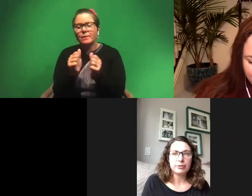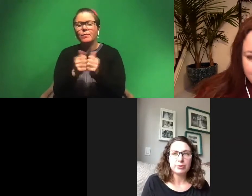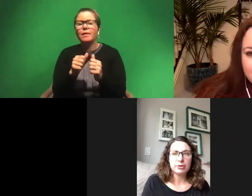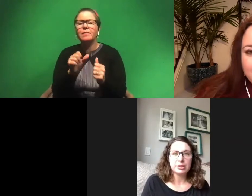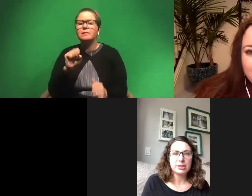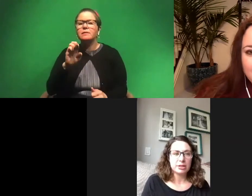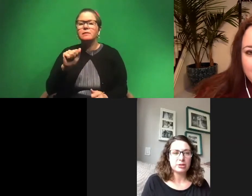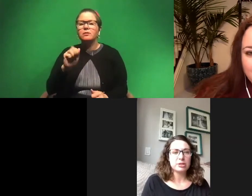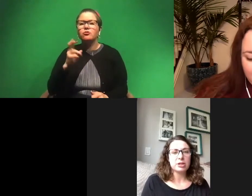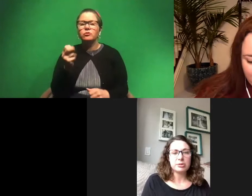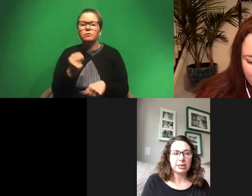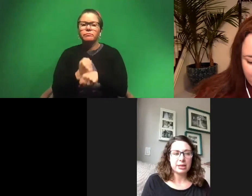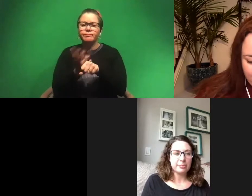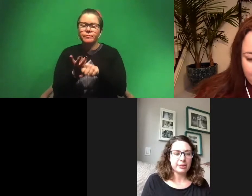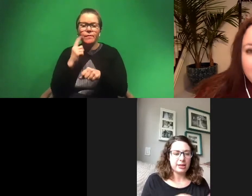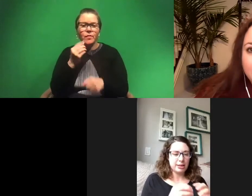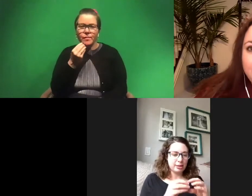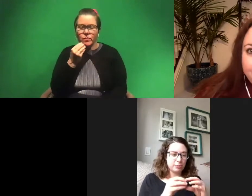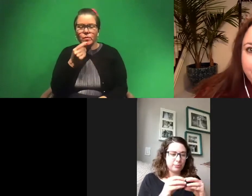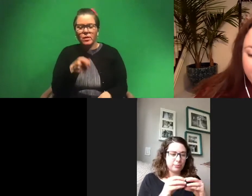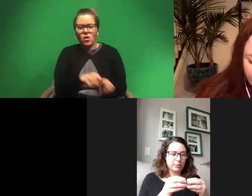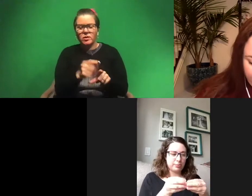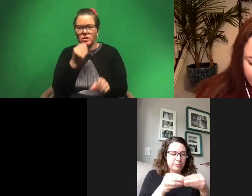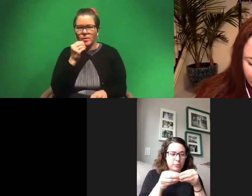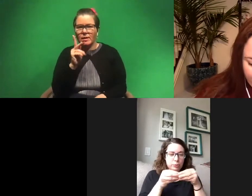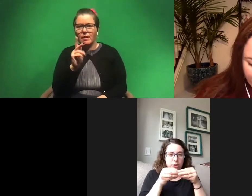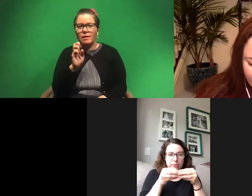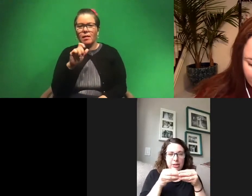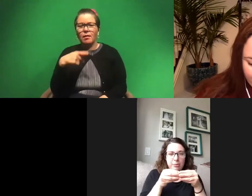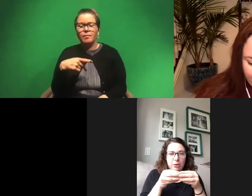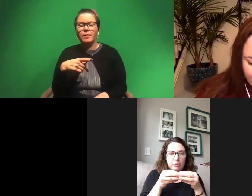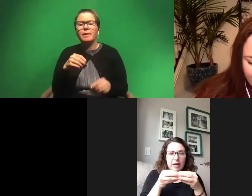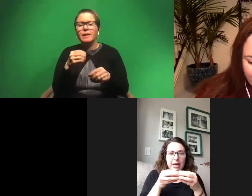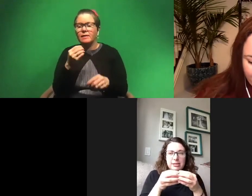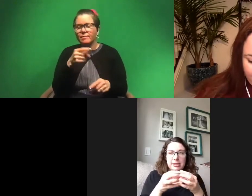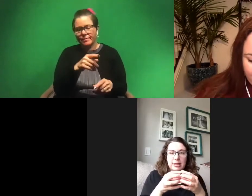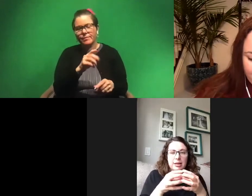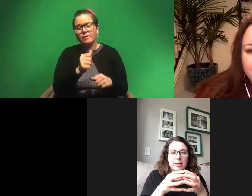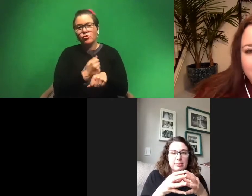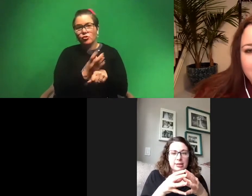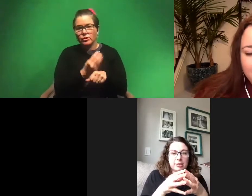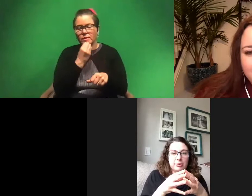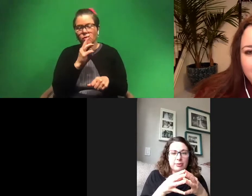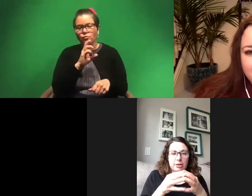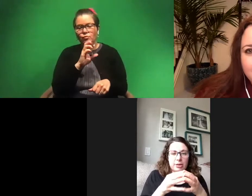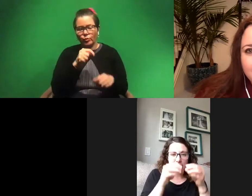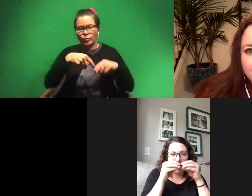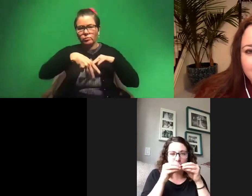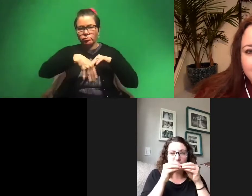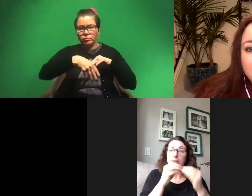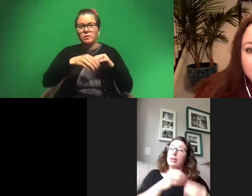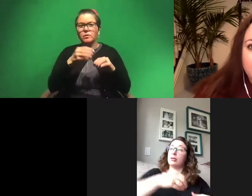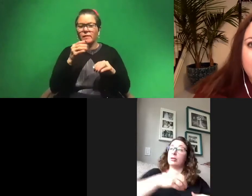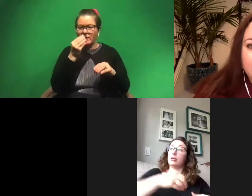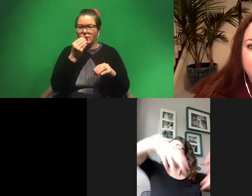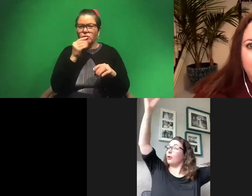for food, and sea urchins also eat kelp, but they eat like the root of the kelp, the holdfast. And so if you eat just that part, then